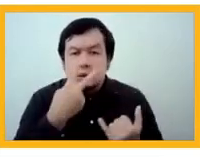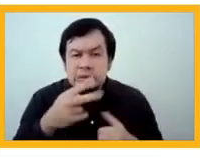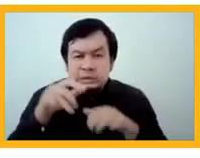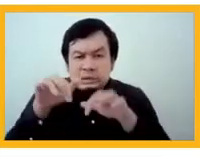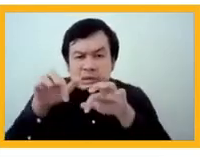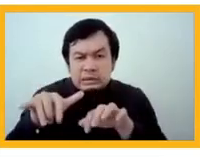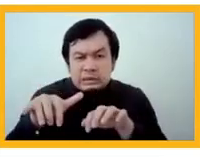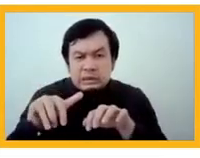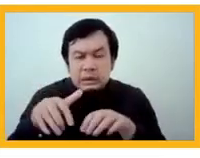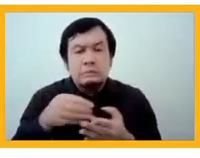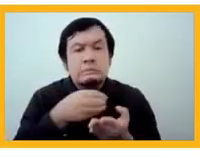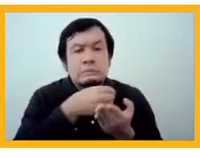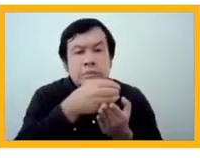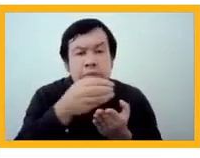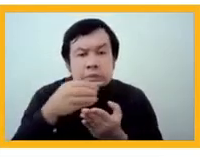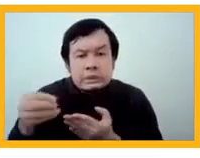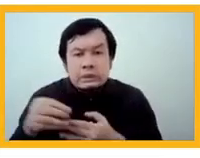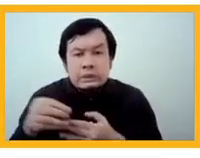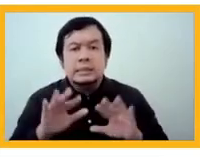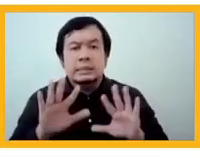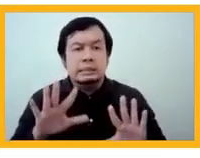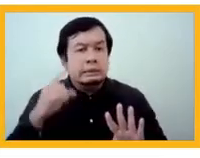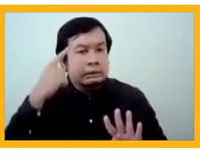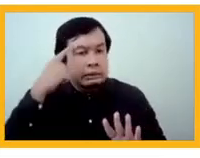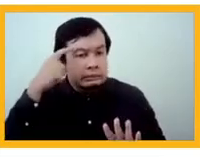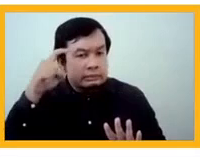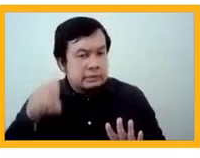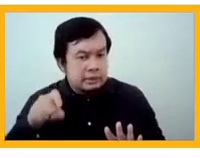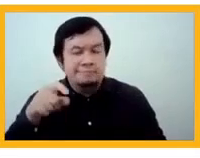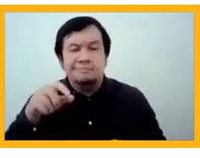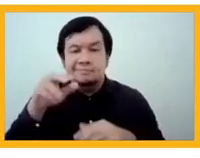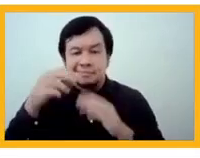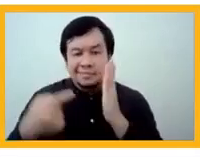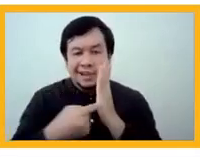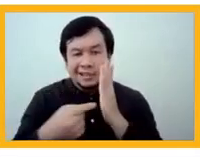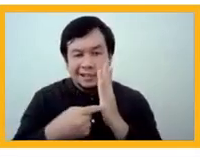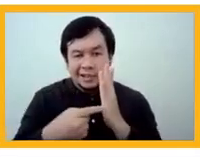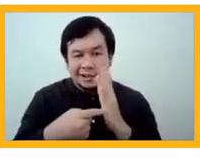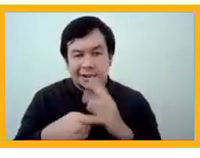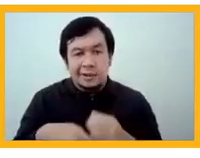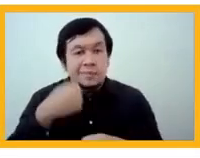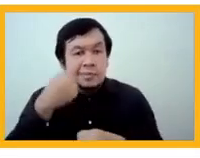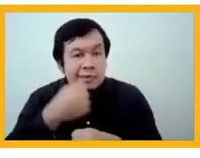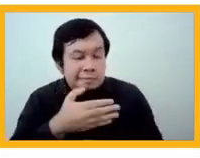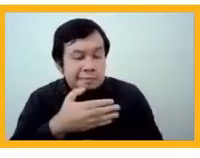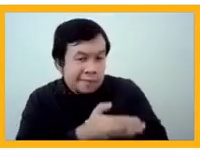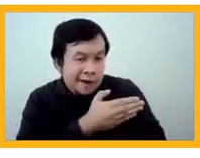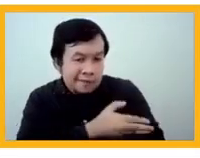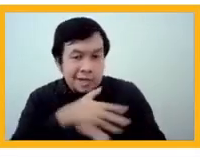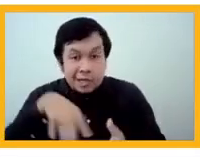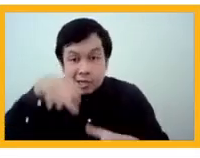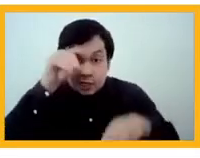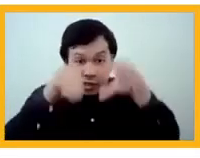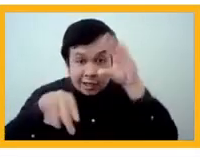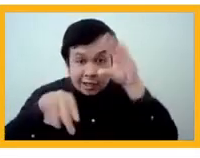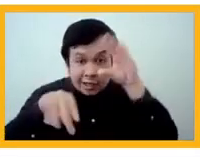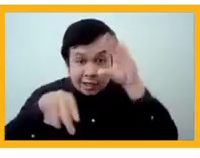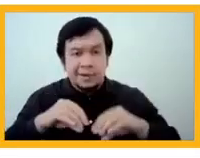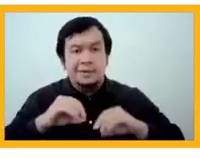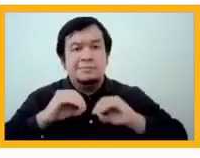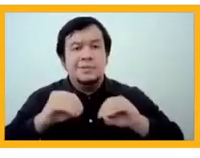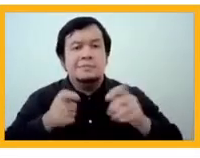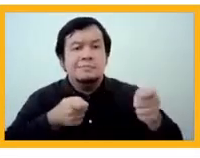to alleviate the binding constraints of measurement, pedagogy, and governance, as well as student motivation and shifting to a focus